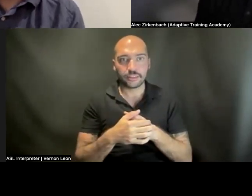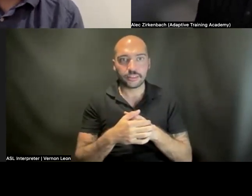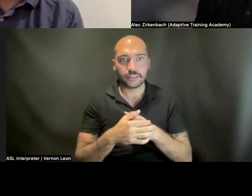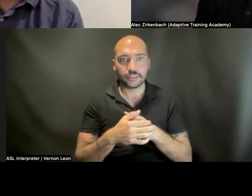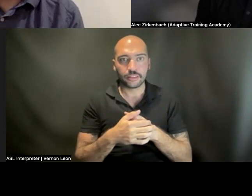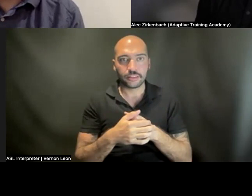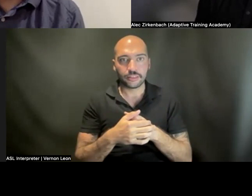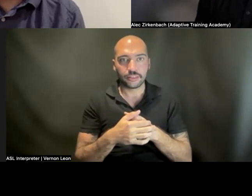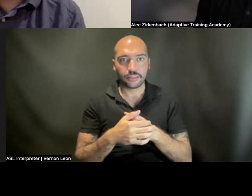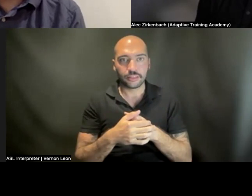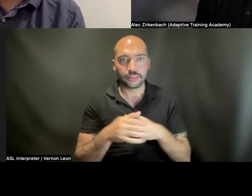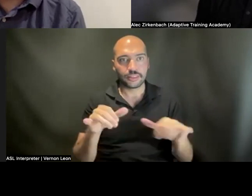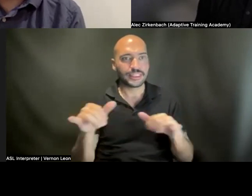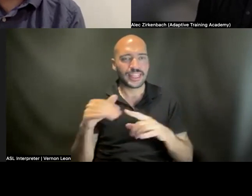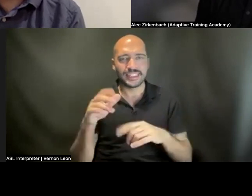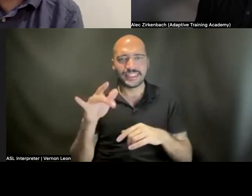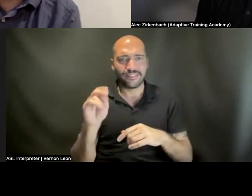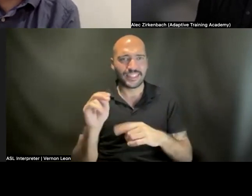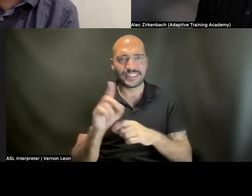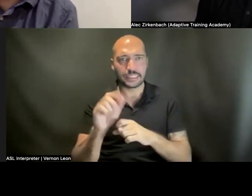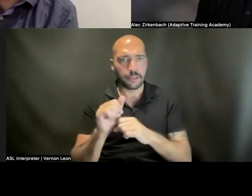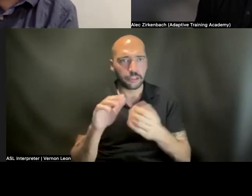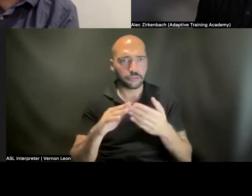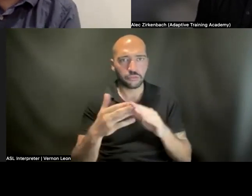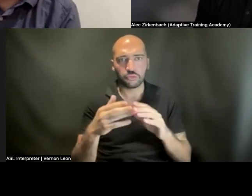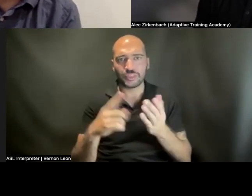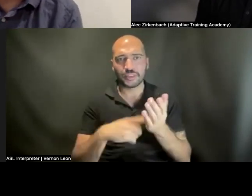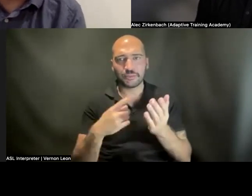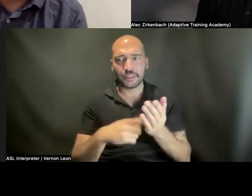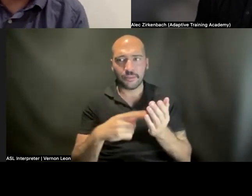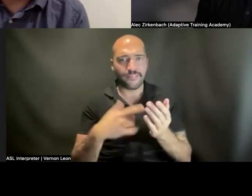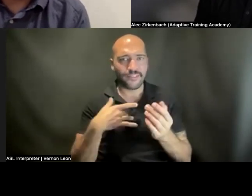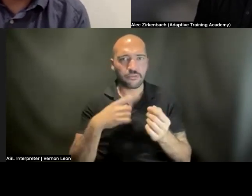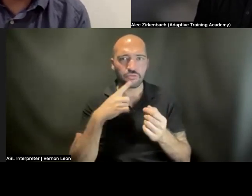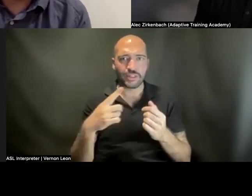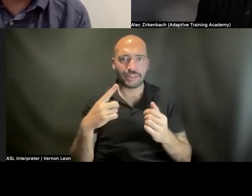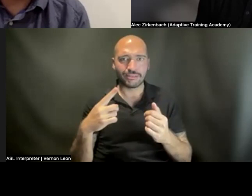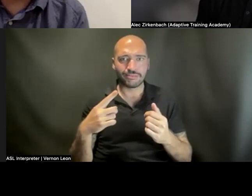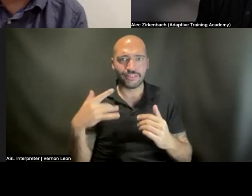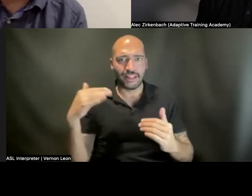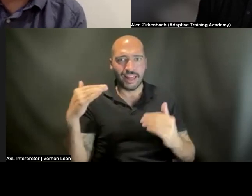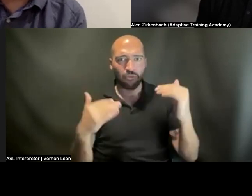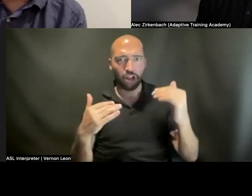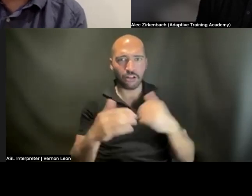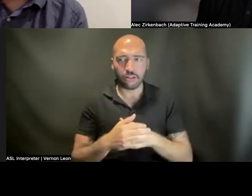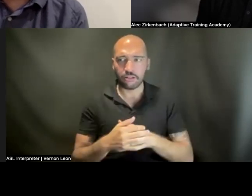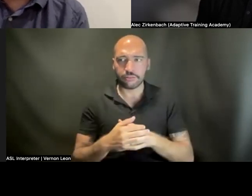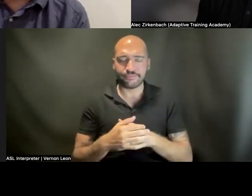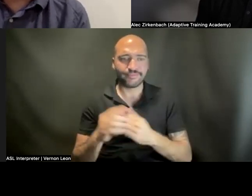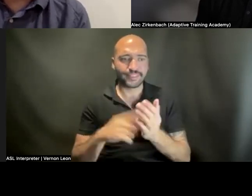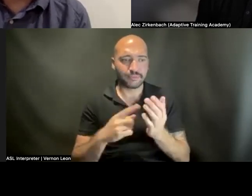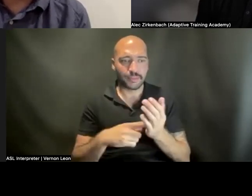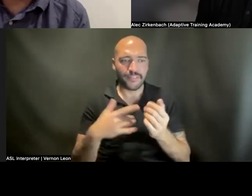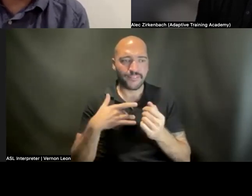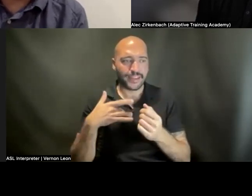just like in the civilian disability community, where sometimes it can feel really hierarchical, and sometimes it can